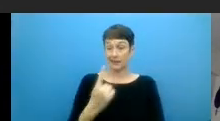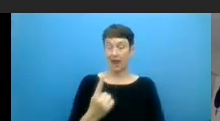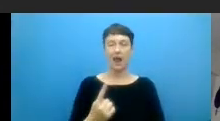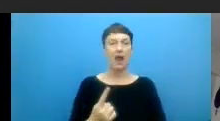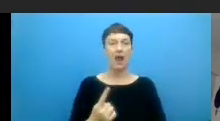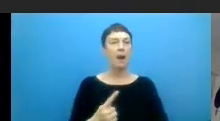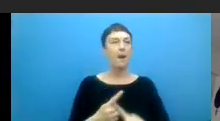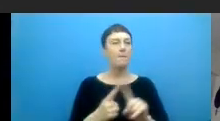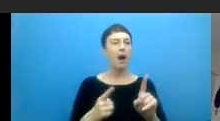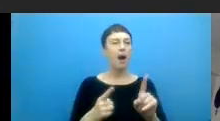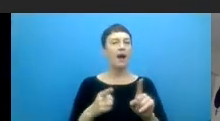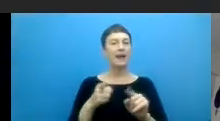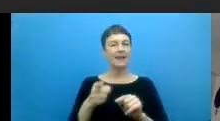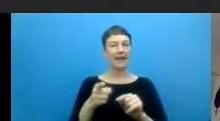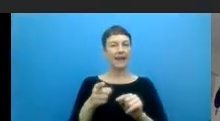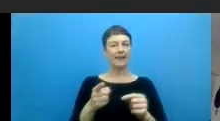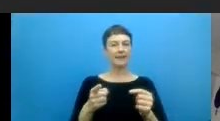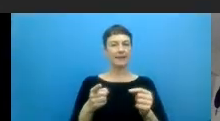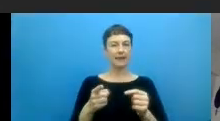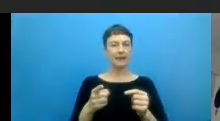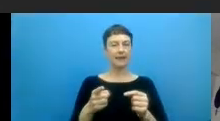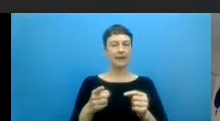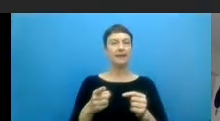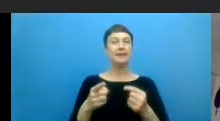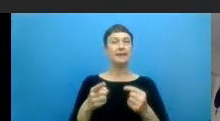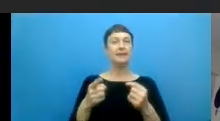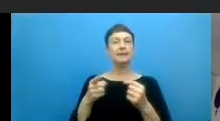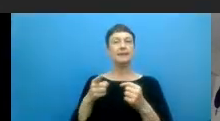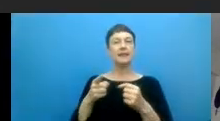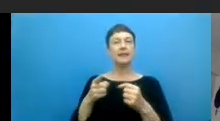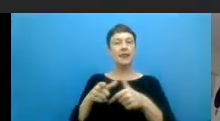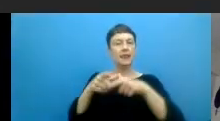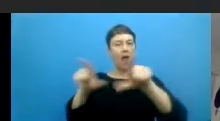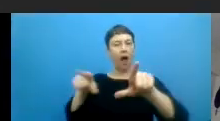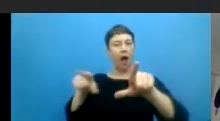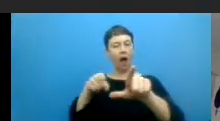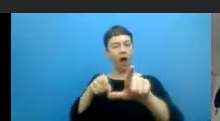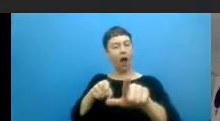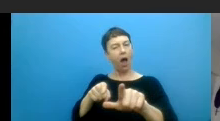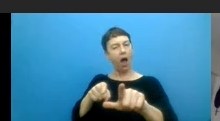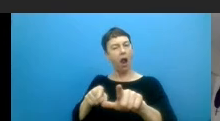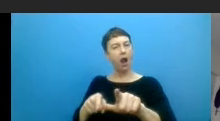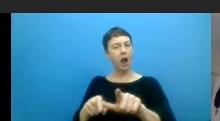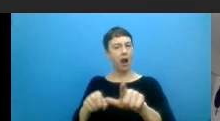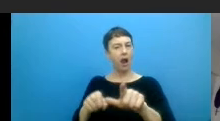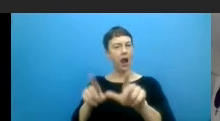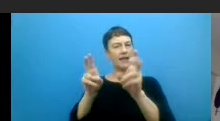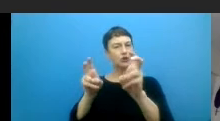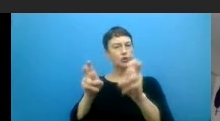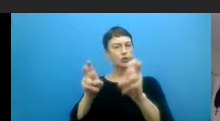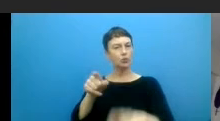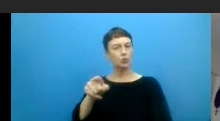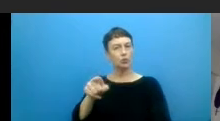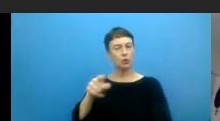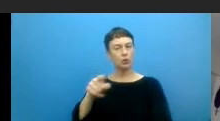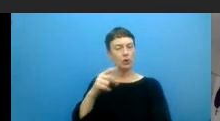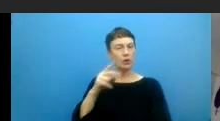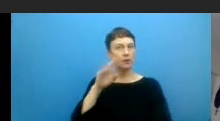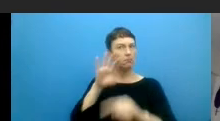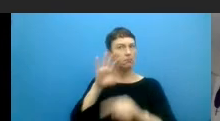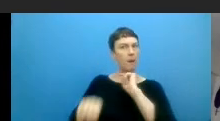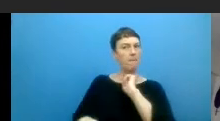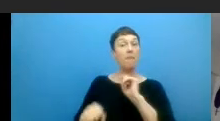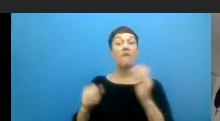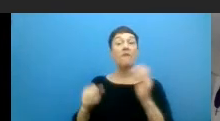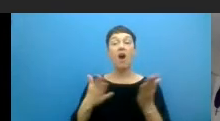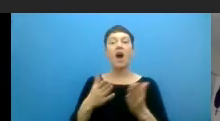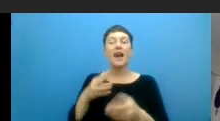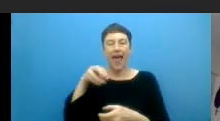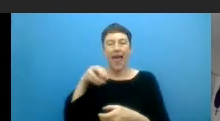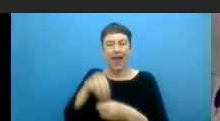particularly in assessment, and of course the situation is complex, as Jarryd explained.